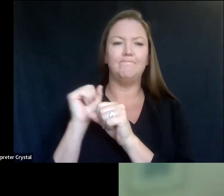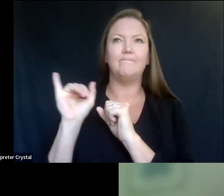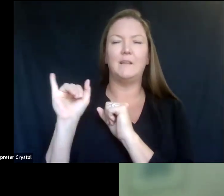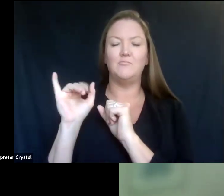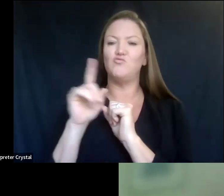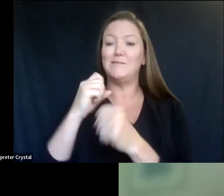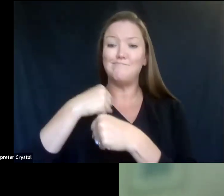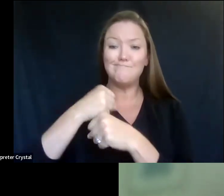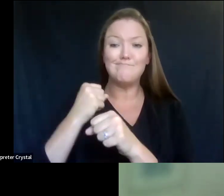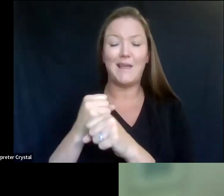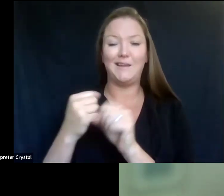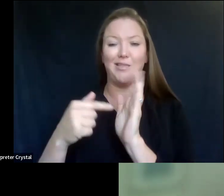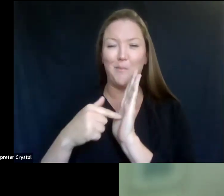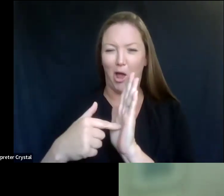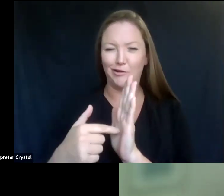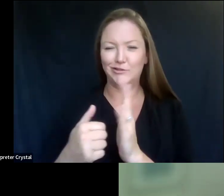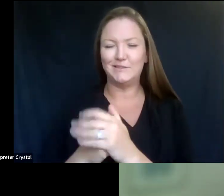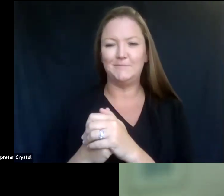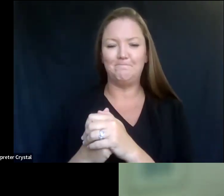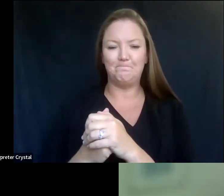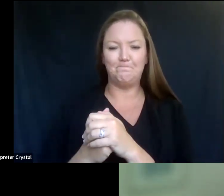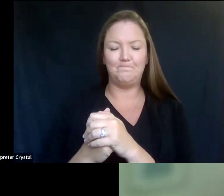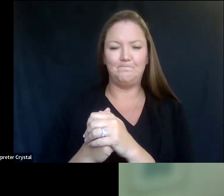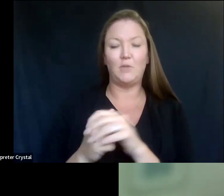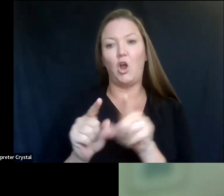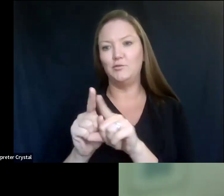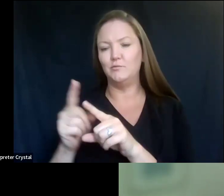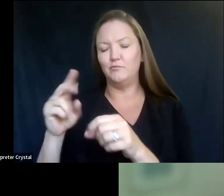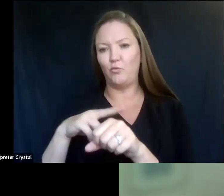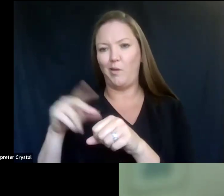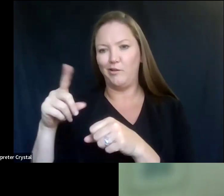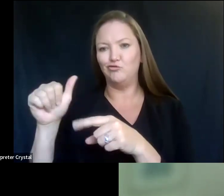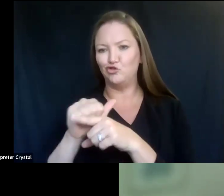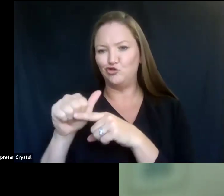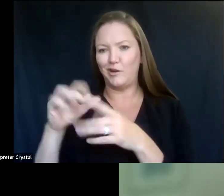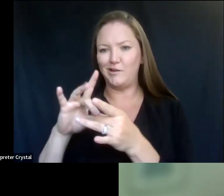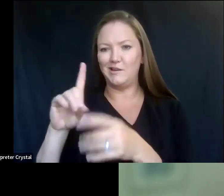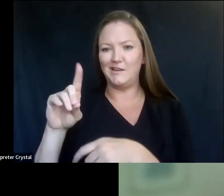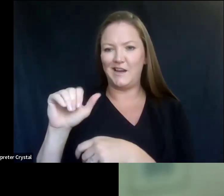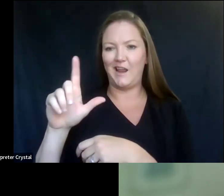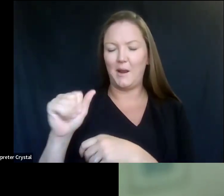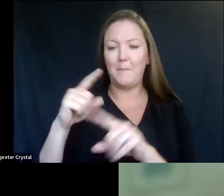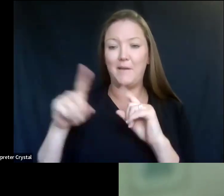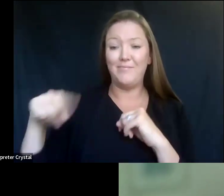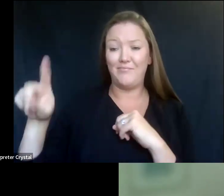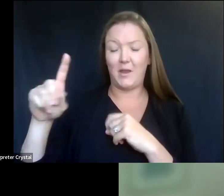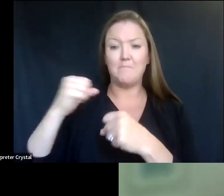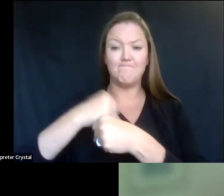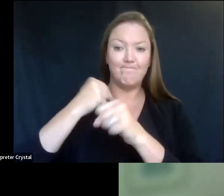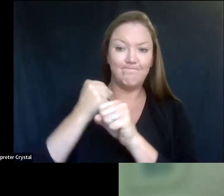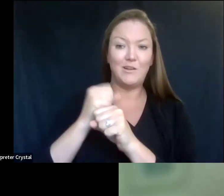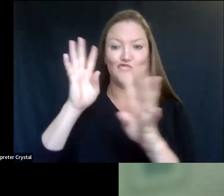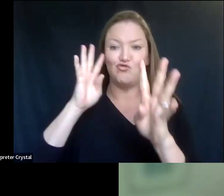creating the models, right? That of course are being trained on data, but these are the ones that are actually creating the models,